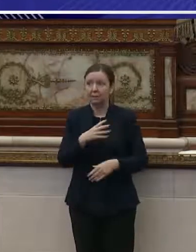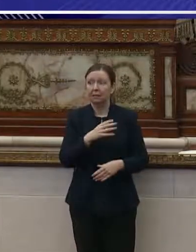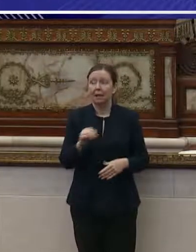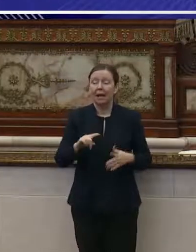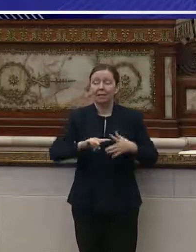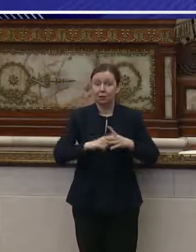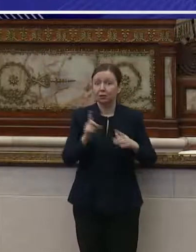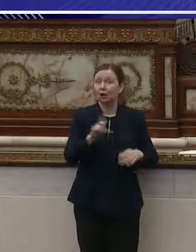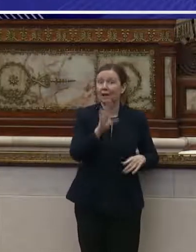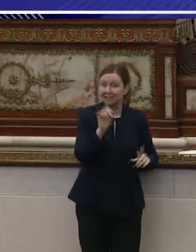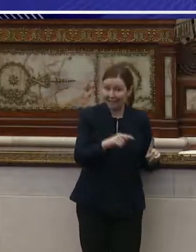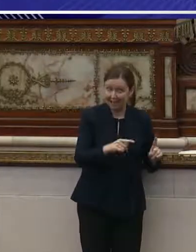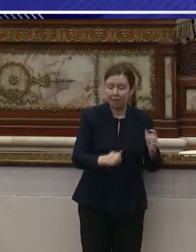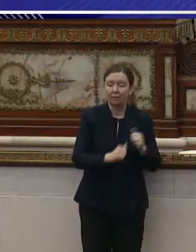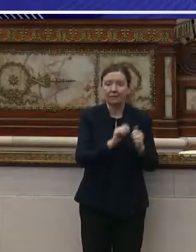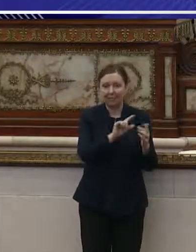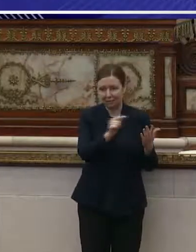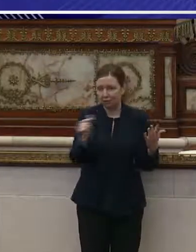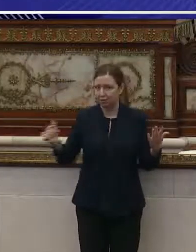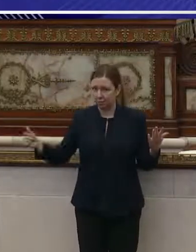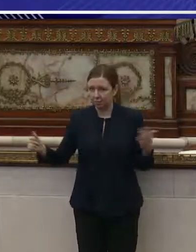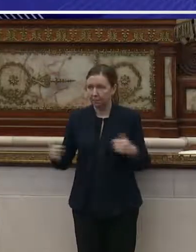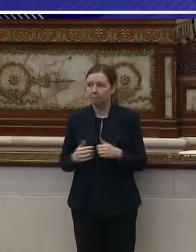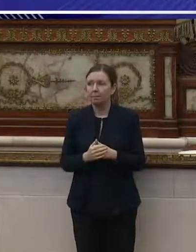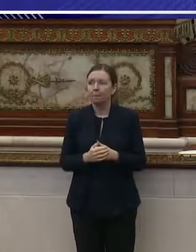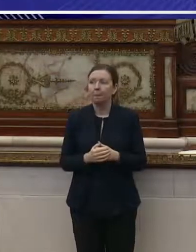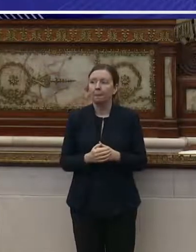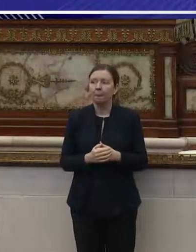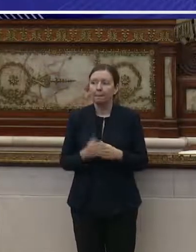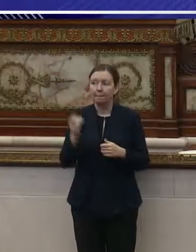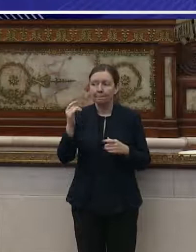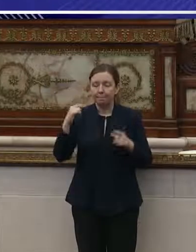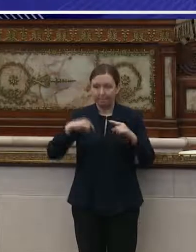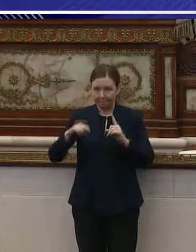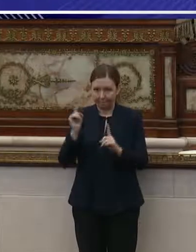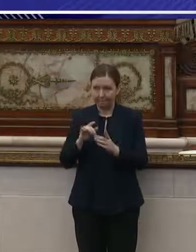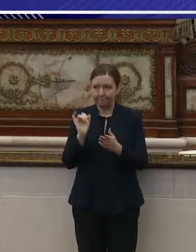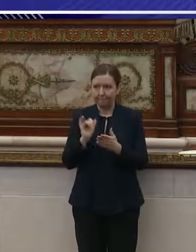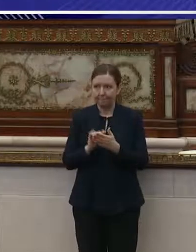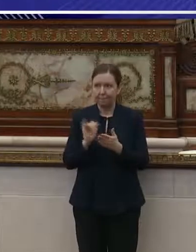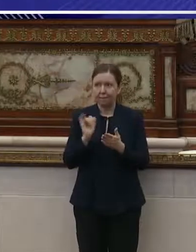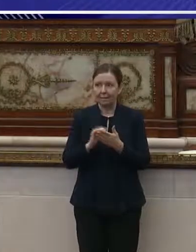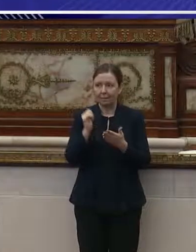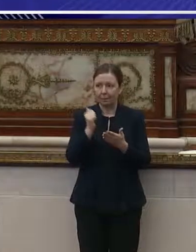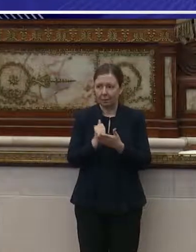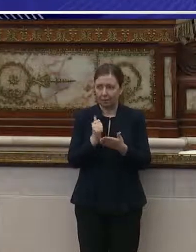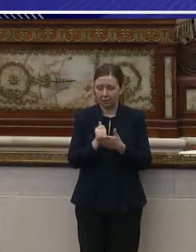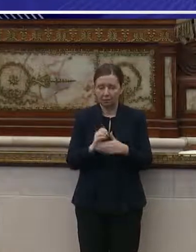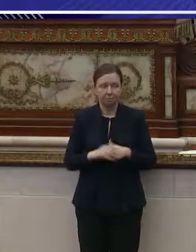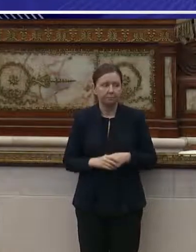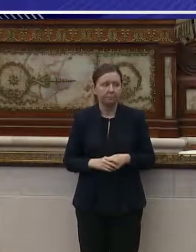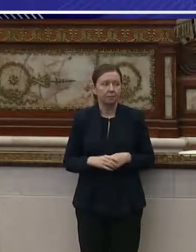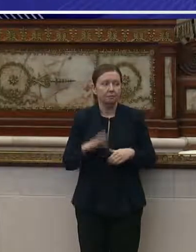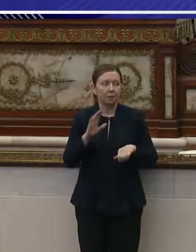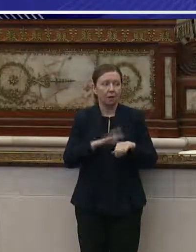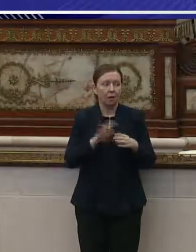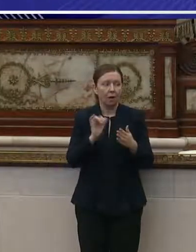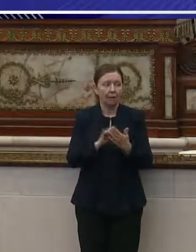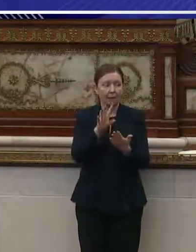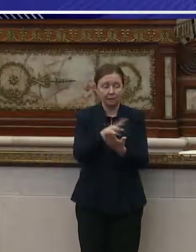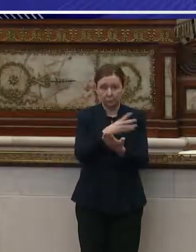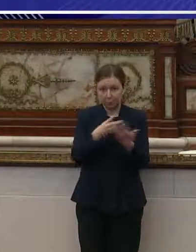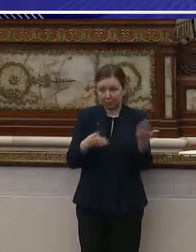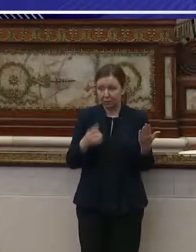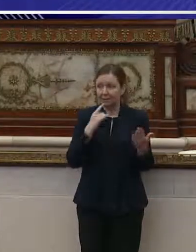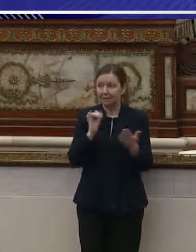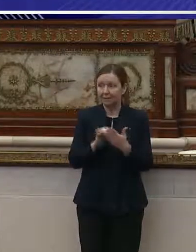start date of those contracts. So if we could circle back to that, that would be helpful. On that spreadsheet, it